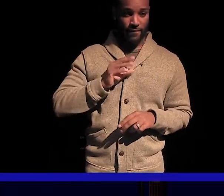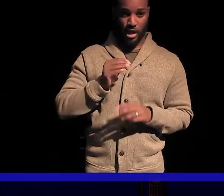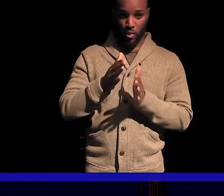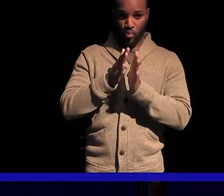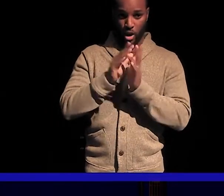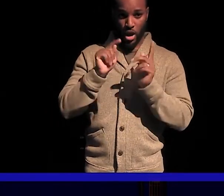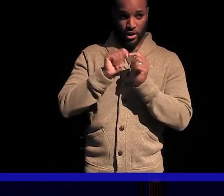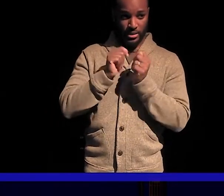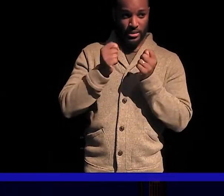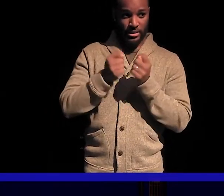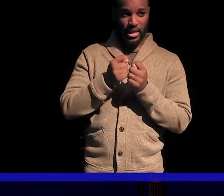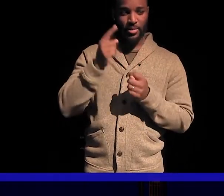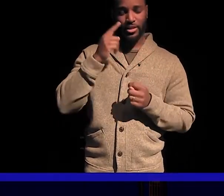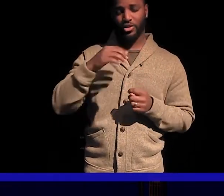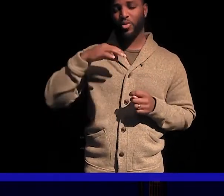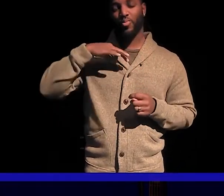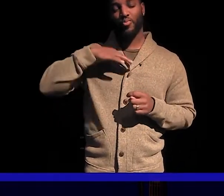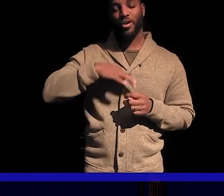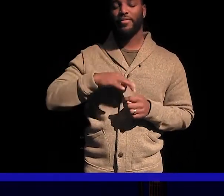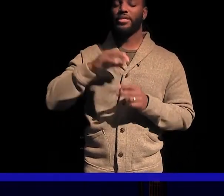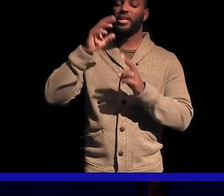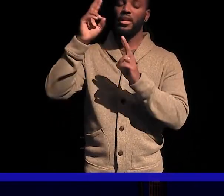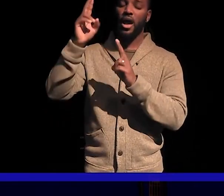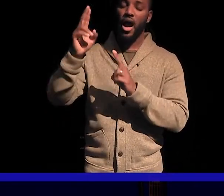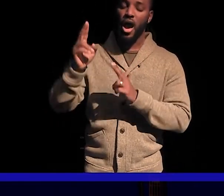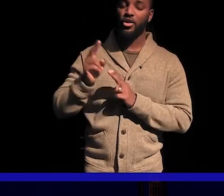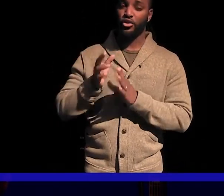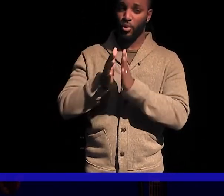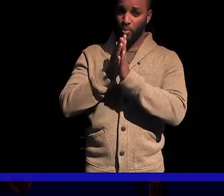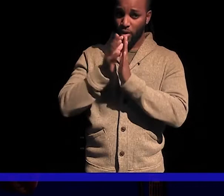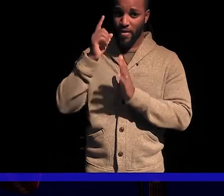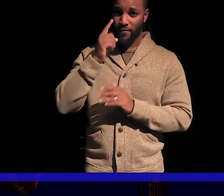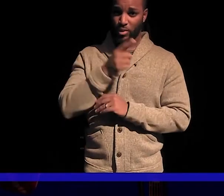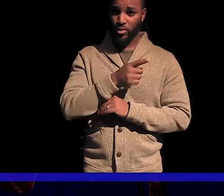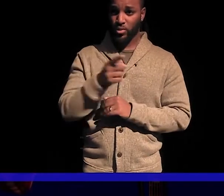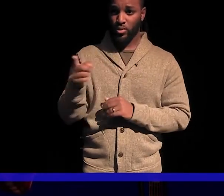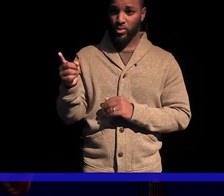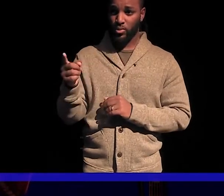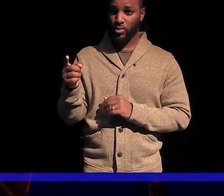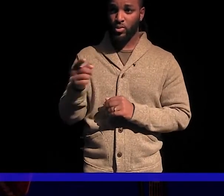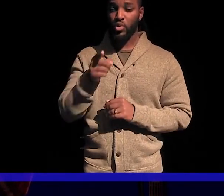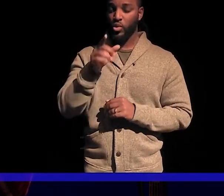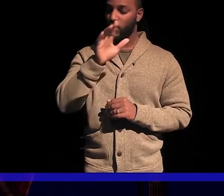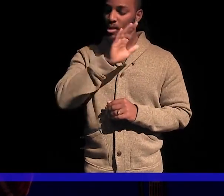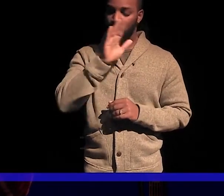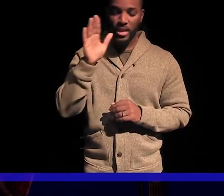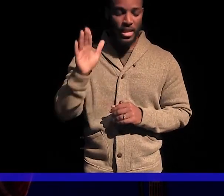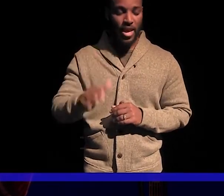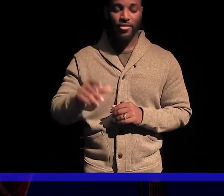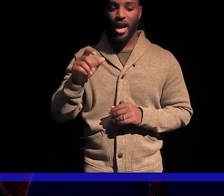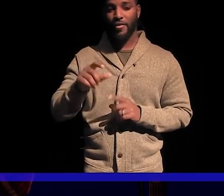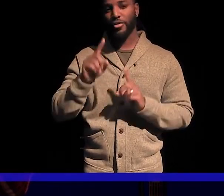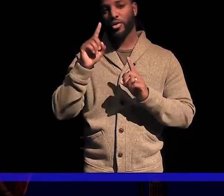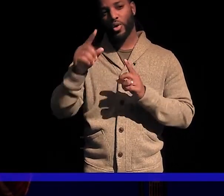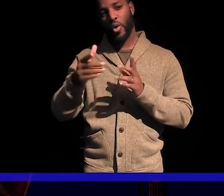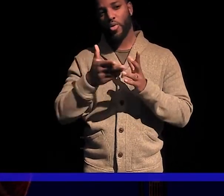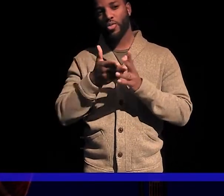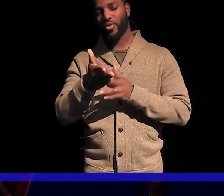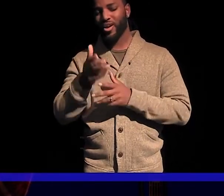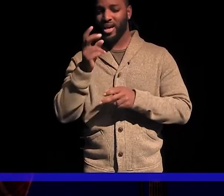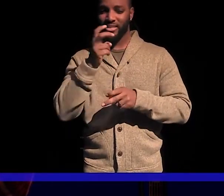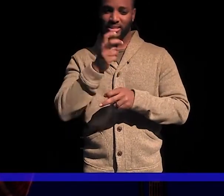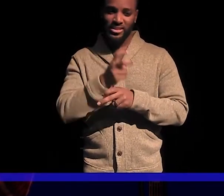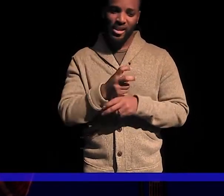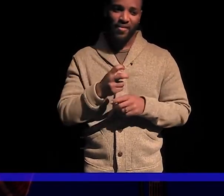team, consider it a privilege and an honor to pray for you. You never have to go through a tough